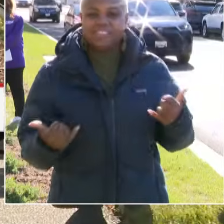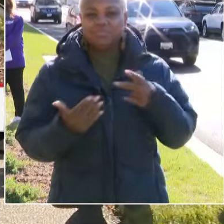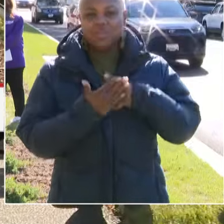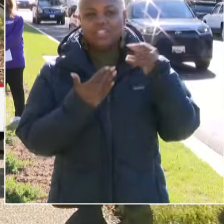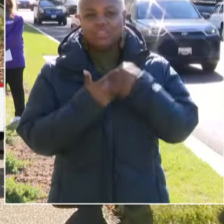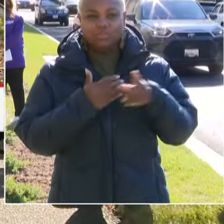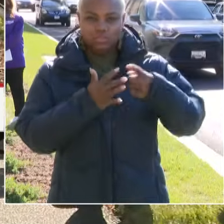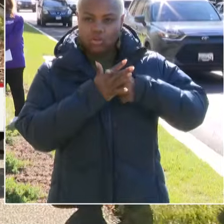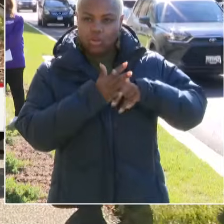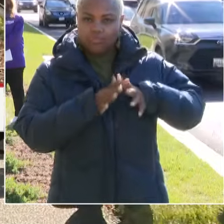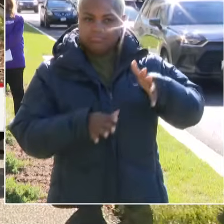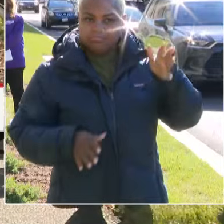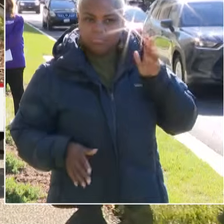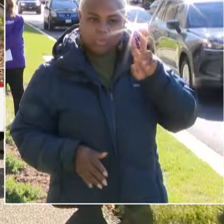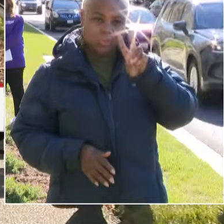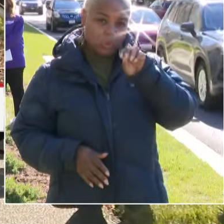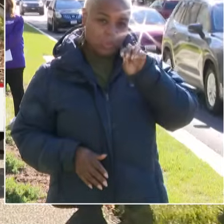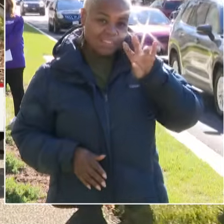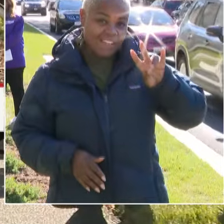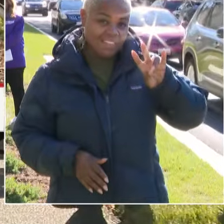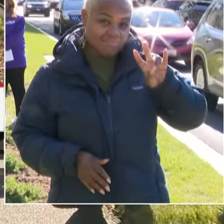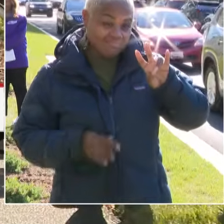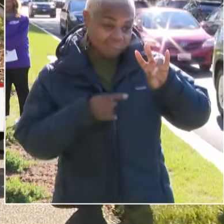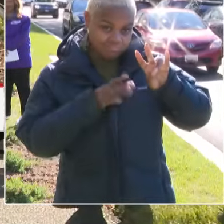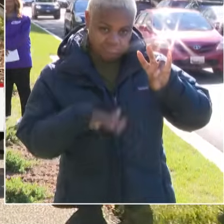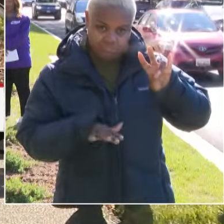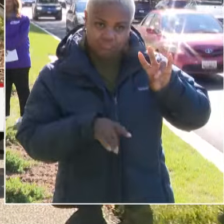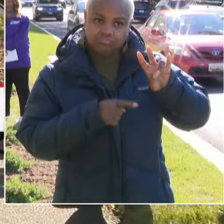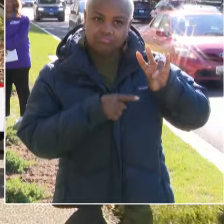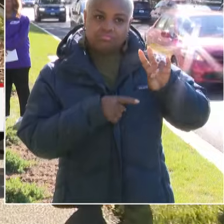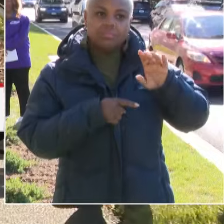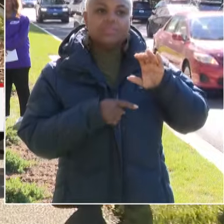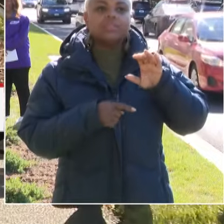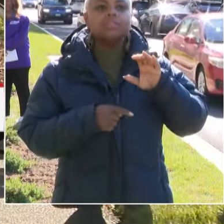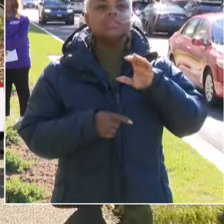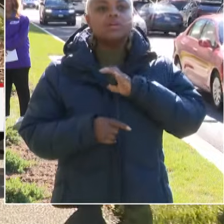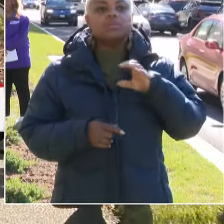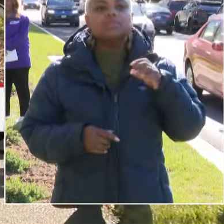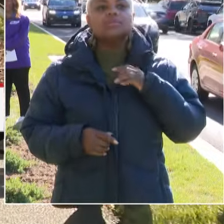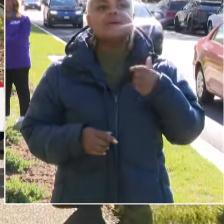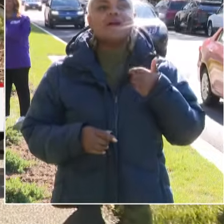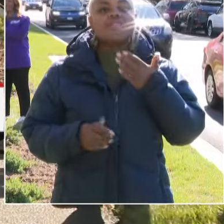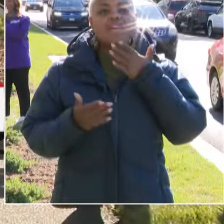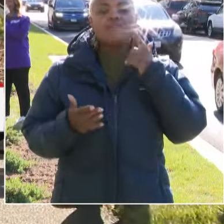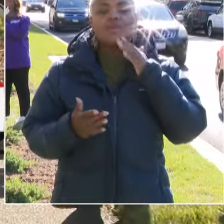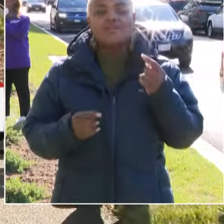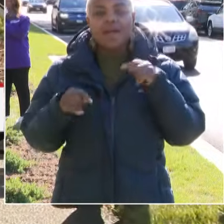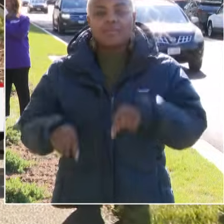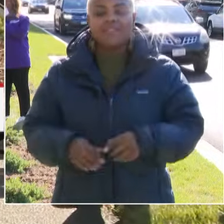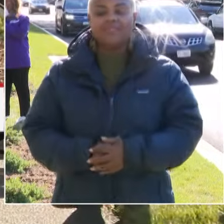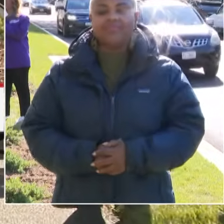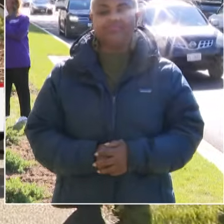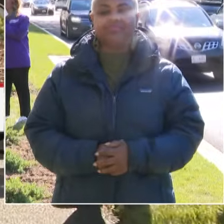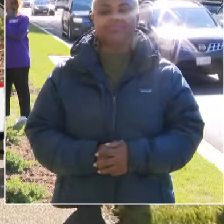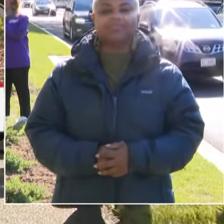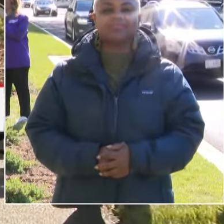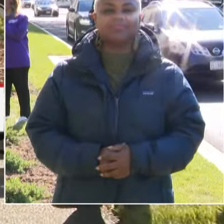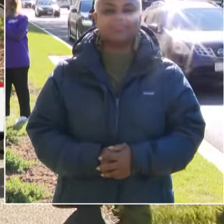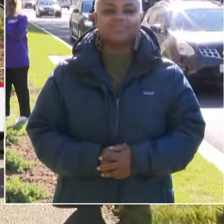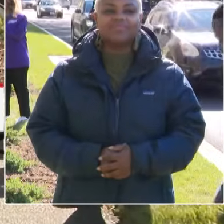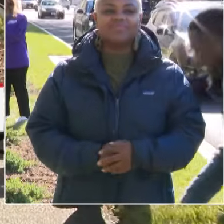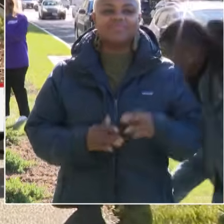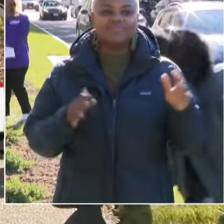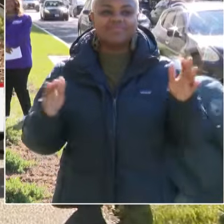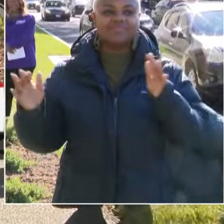2007 when you were Ward 4 council member. And so with that, I turn it over to the mayor, and I thank you all for coming. Thank you, Commissioner. Whoops. Thank you. Thank